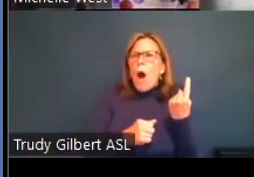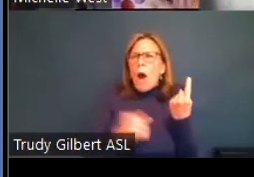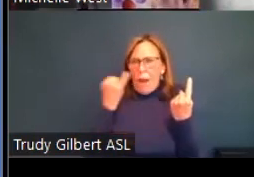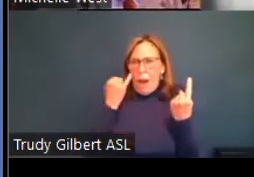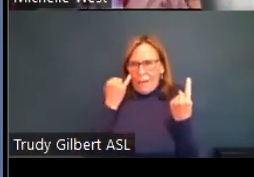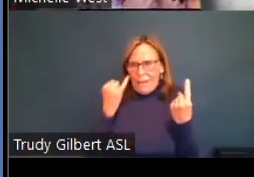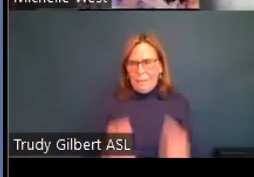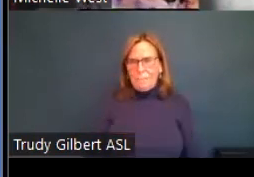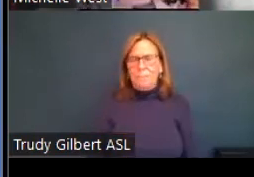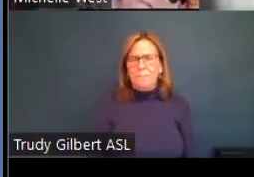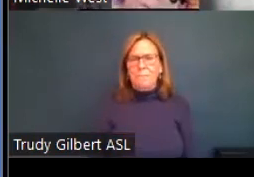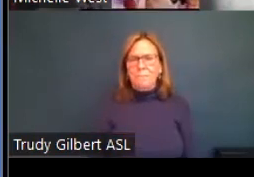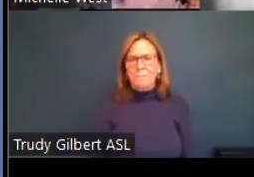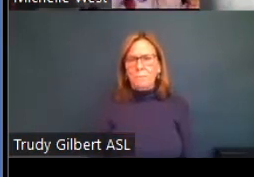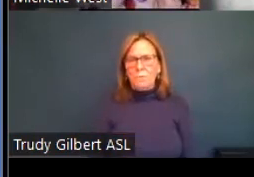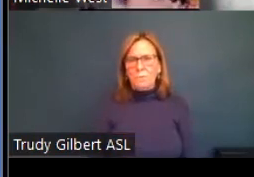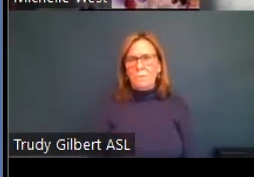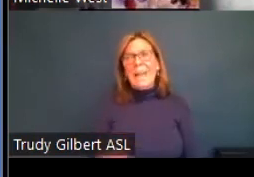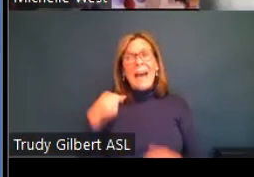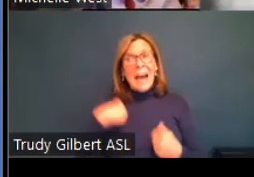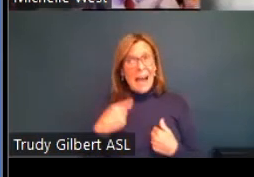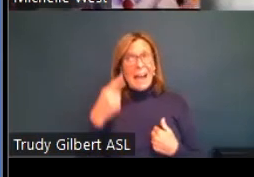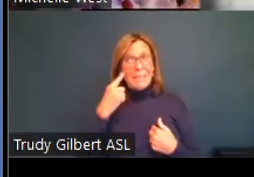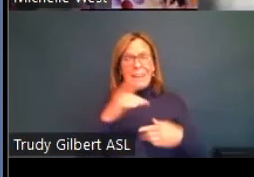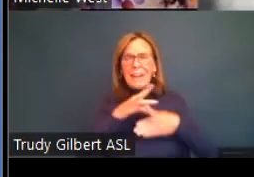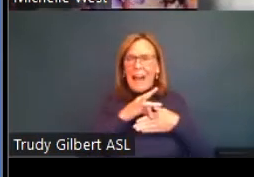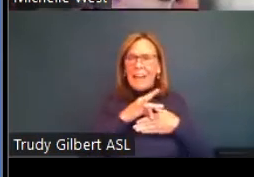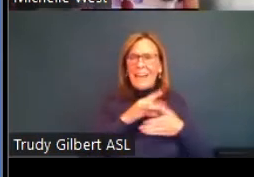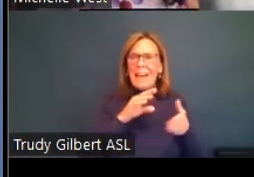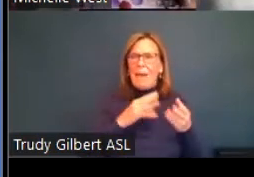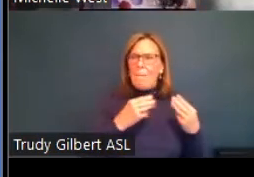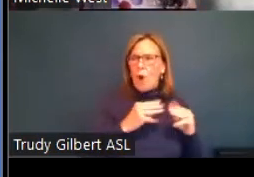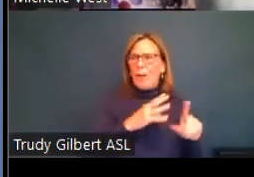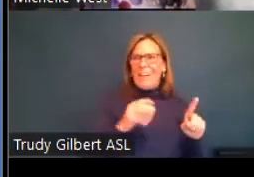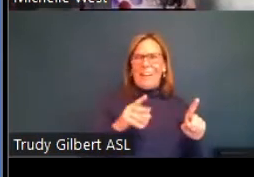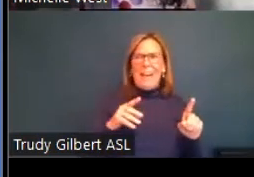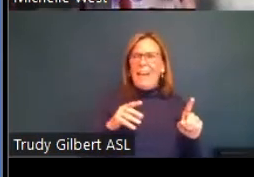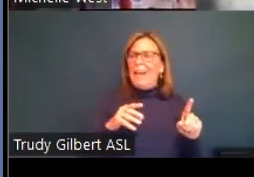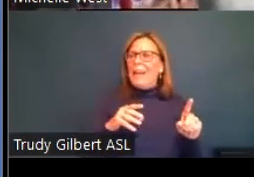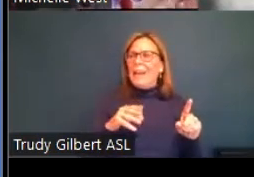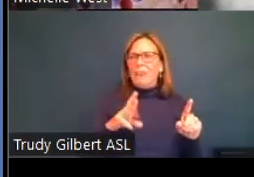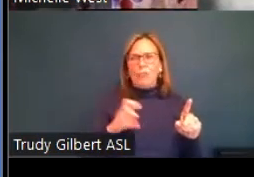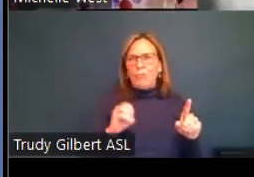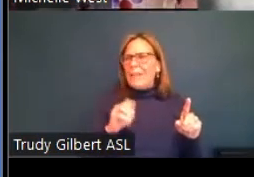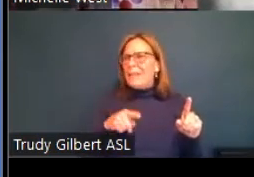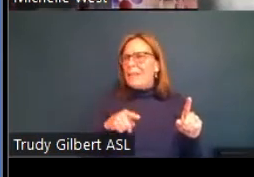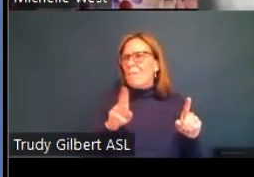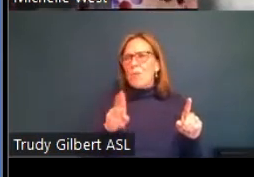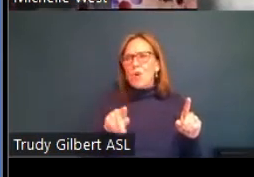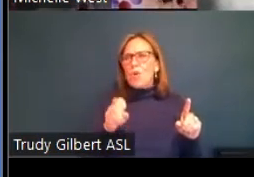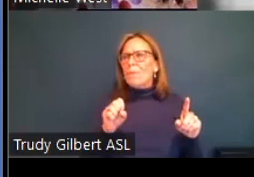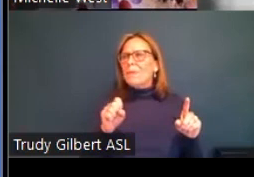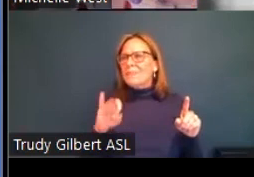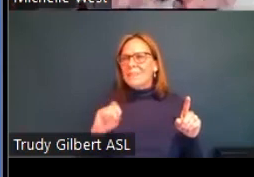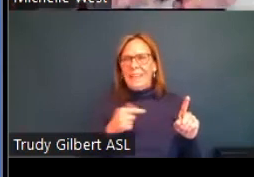I think content marketing and repurposing is foundational for all marketing activities. get that process down really